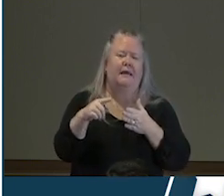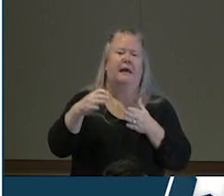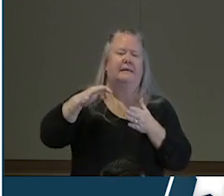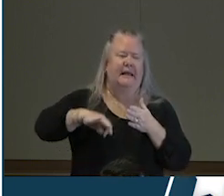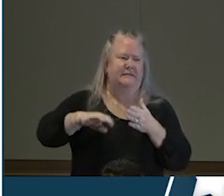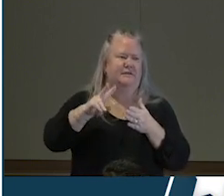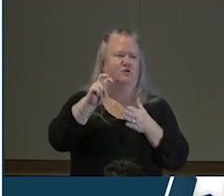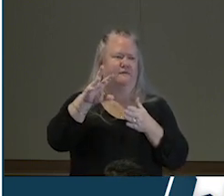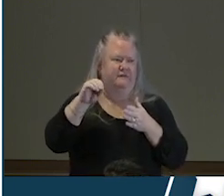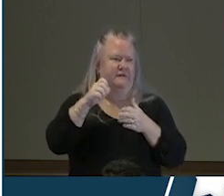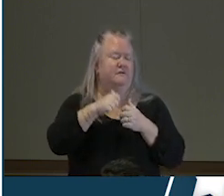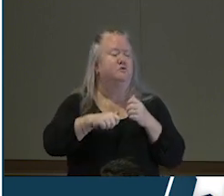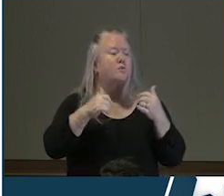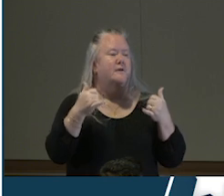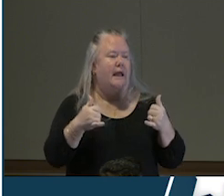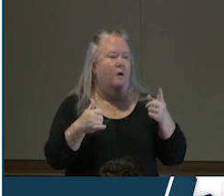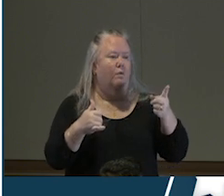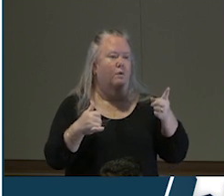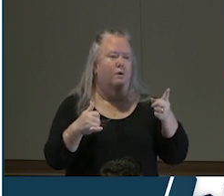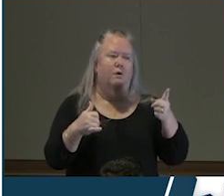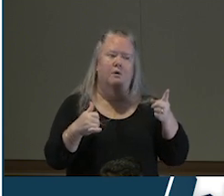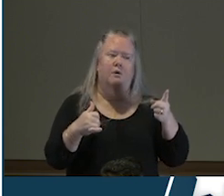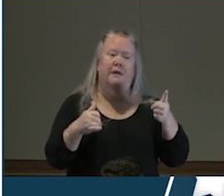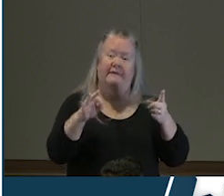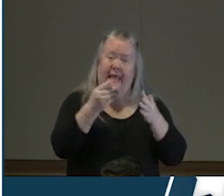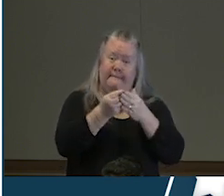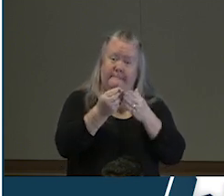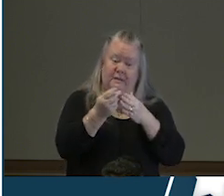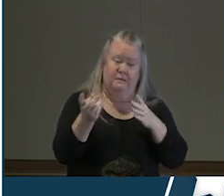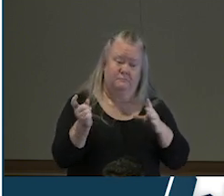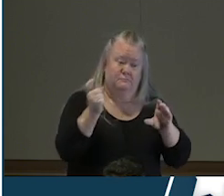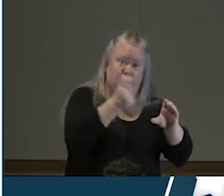you get $250 per person. So now, right, so like, if that money were to go